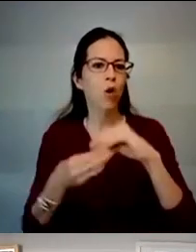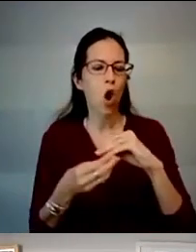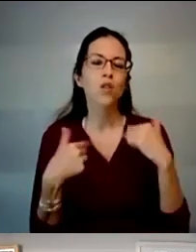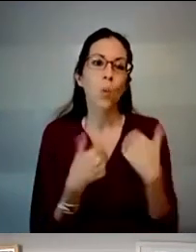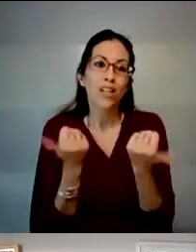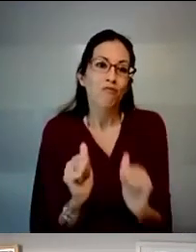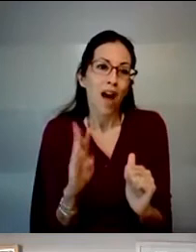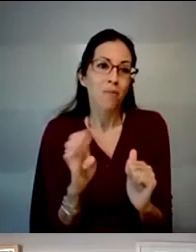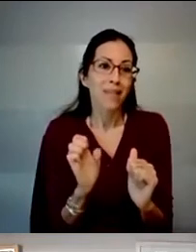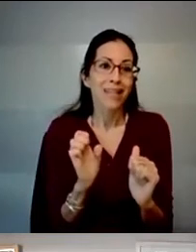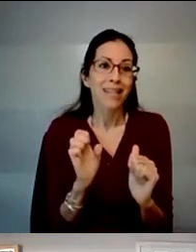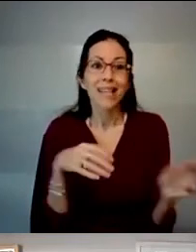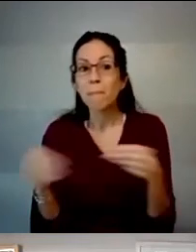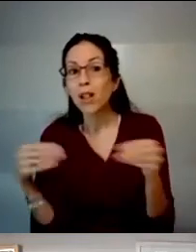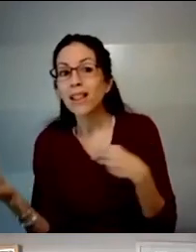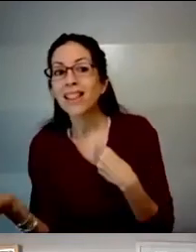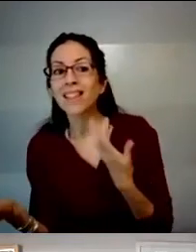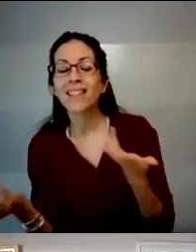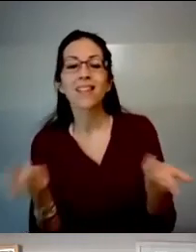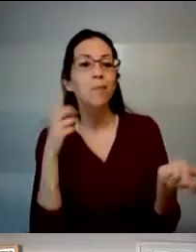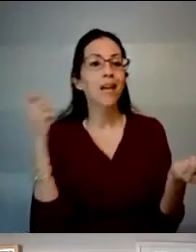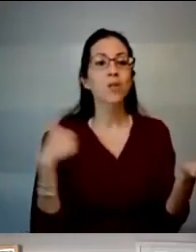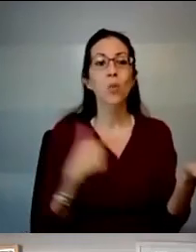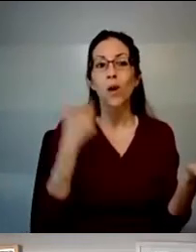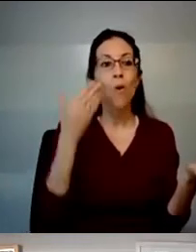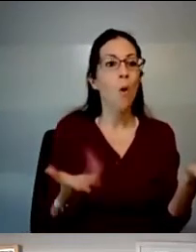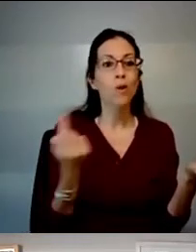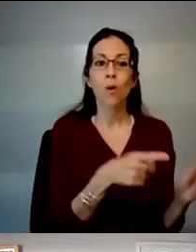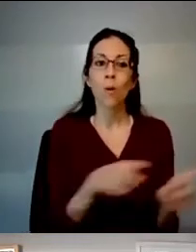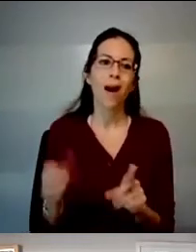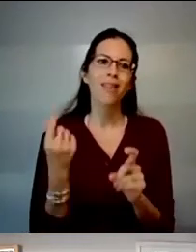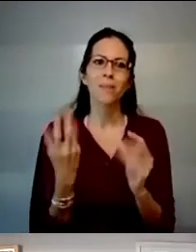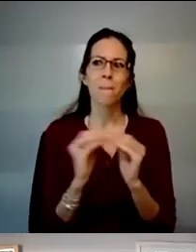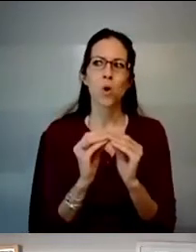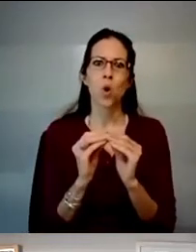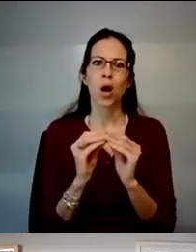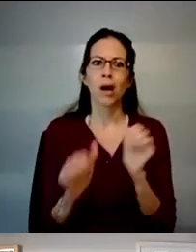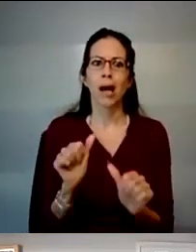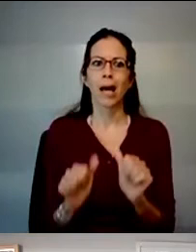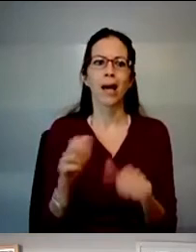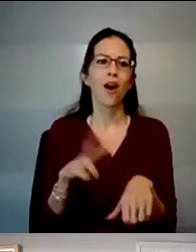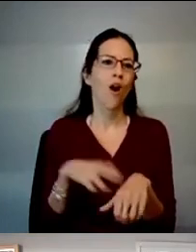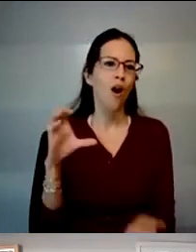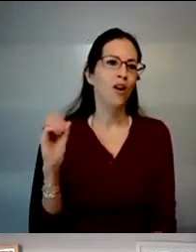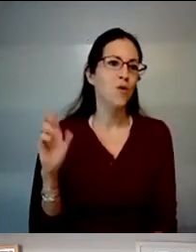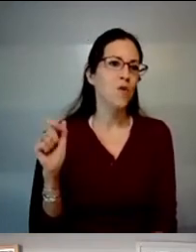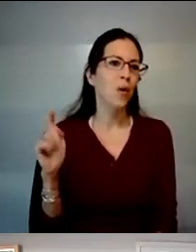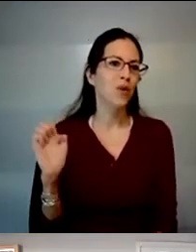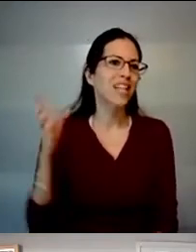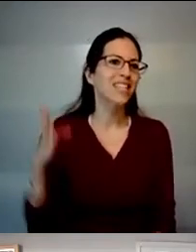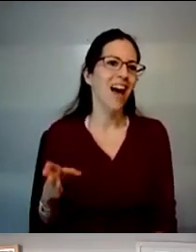to, you know, who knows what's, it's a little more uneven on the corporate side. So you're like, you know, maybe let's try